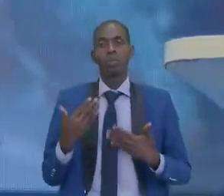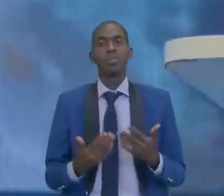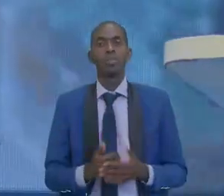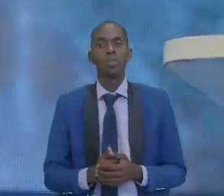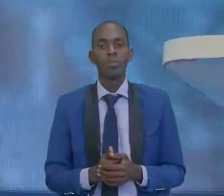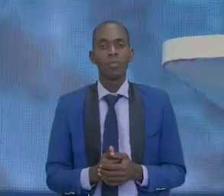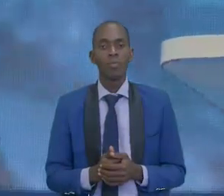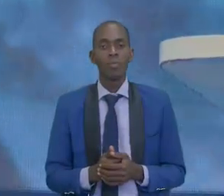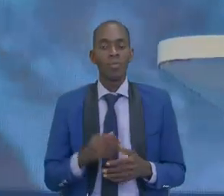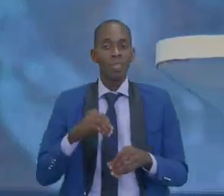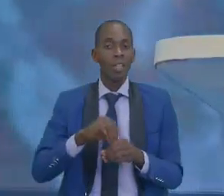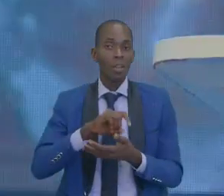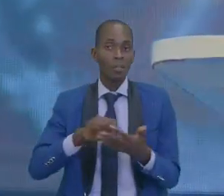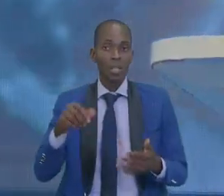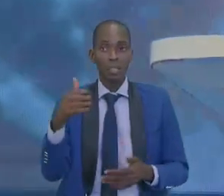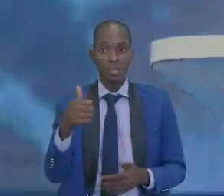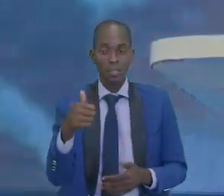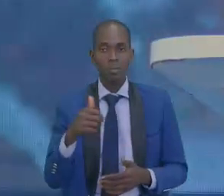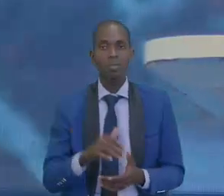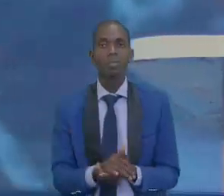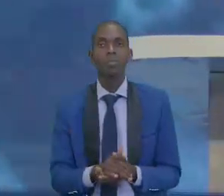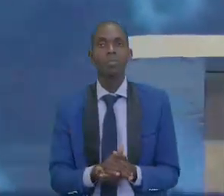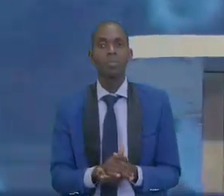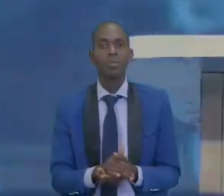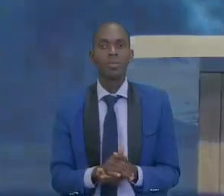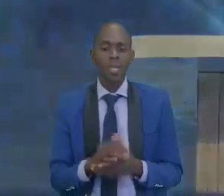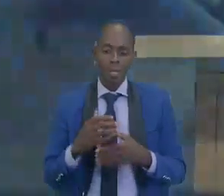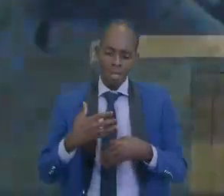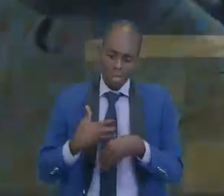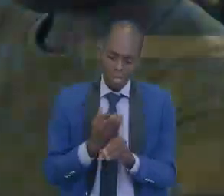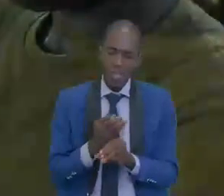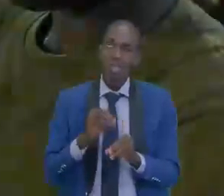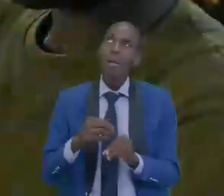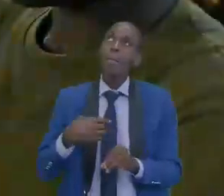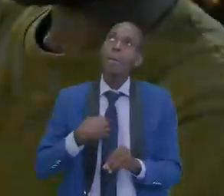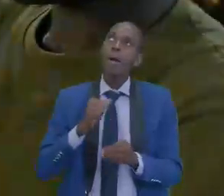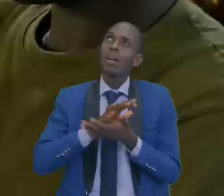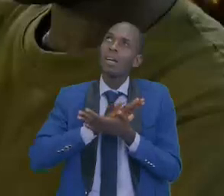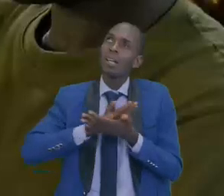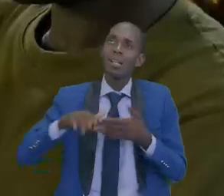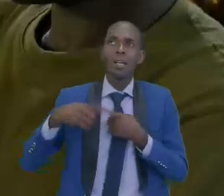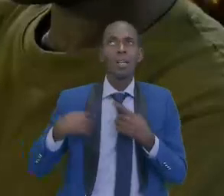Then in verse 10, create in me a clean heart, O God.